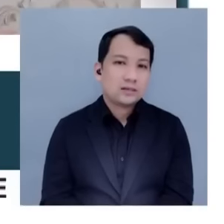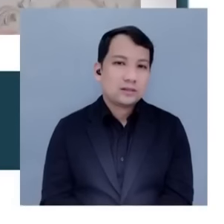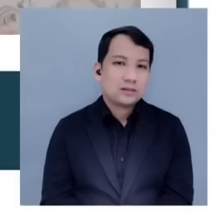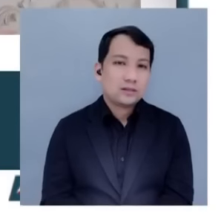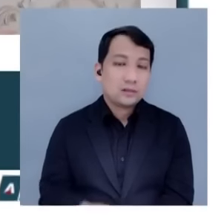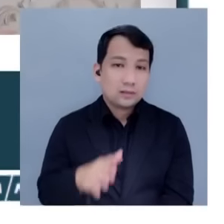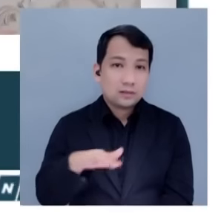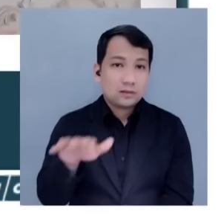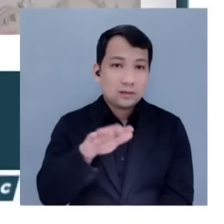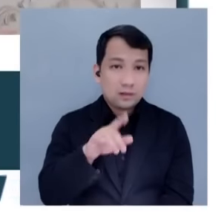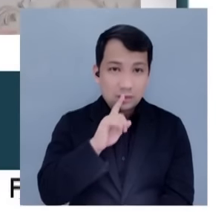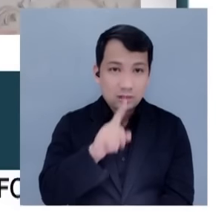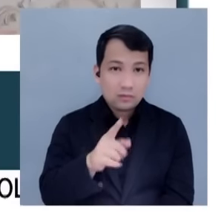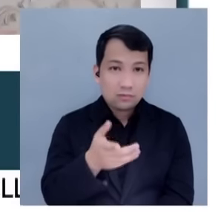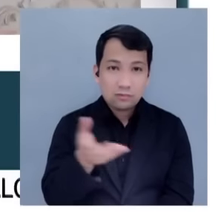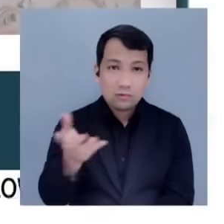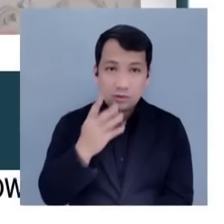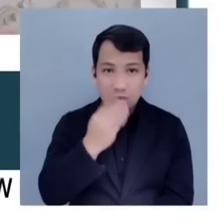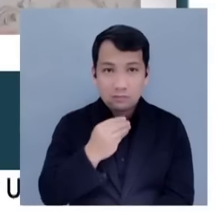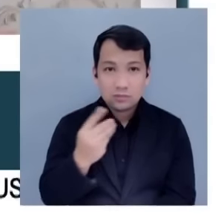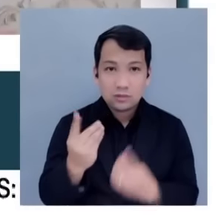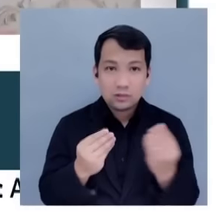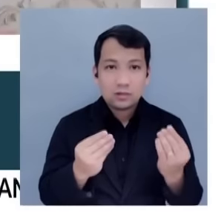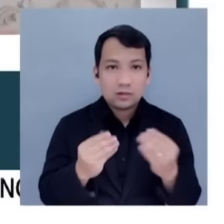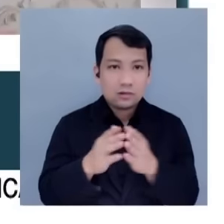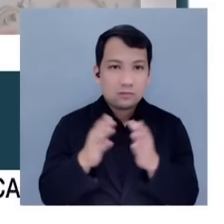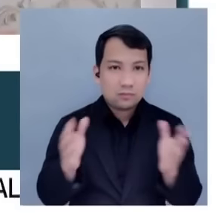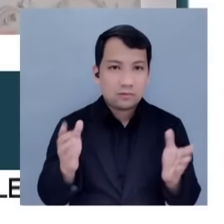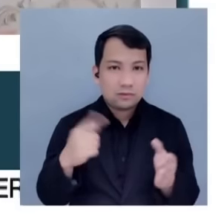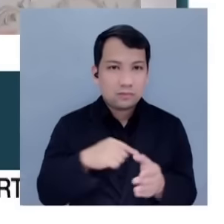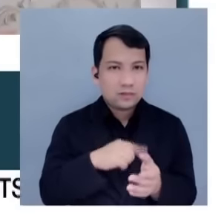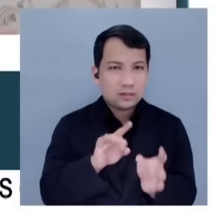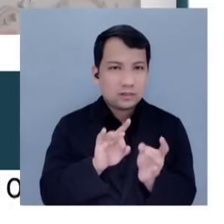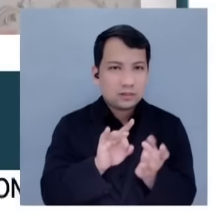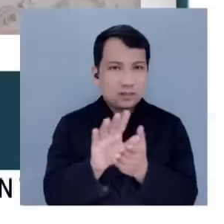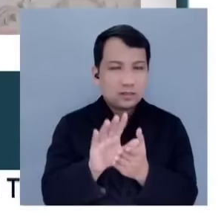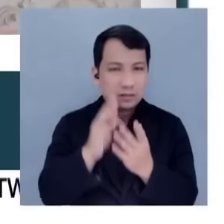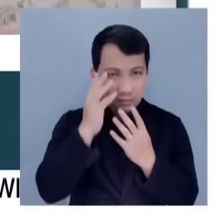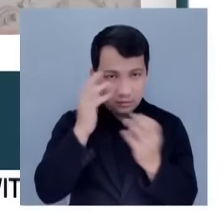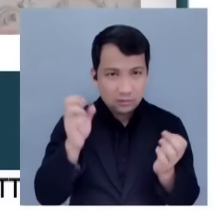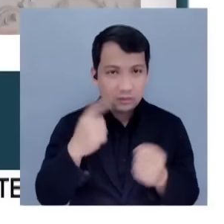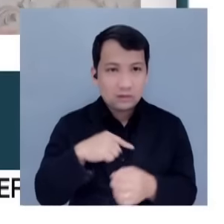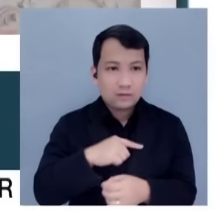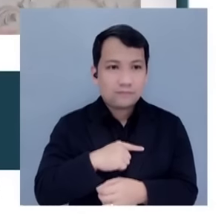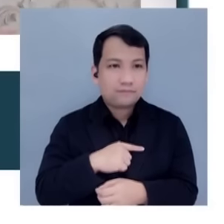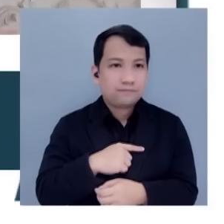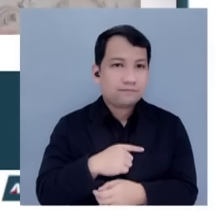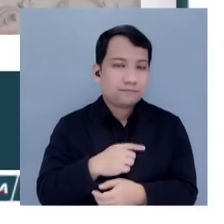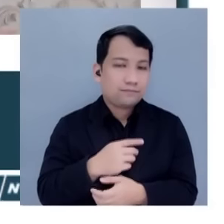others who have been subjected to so much hate, so much anger, so much